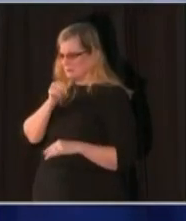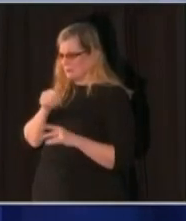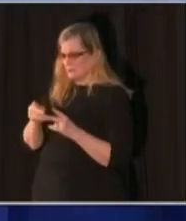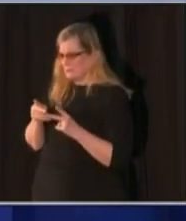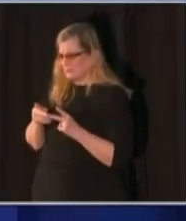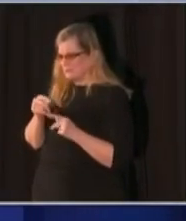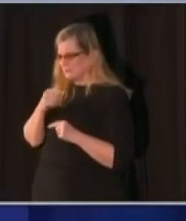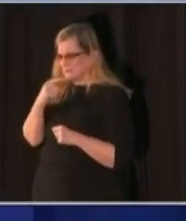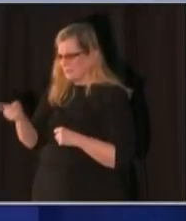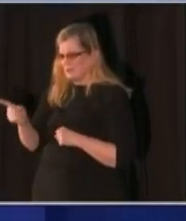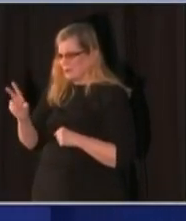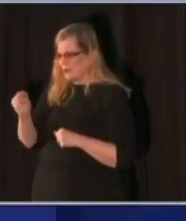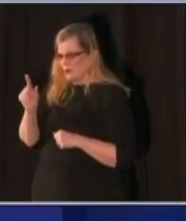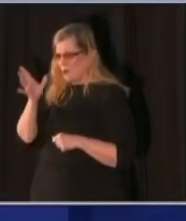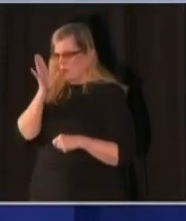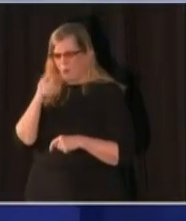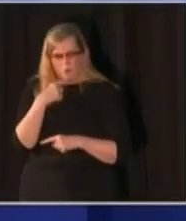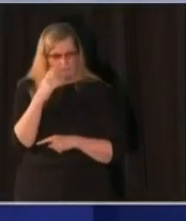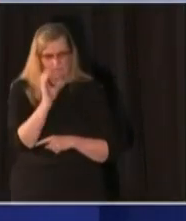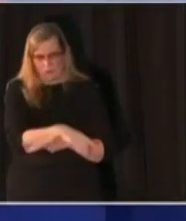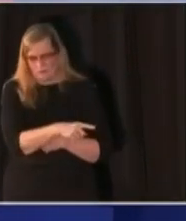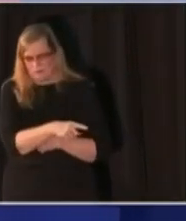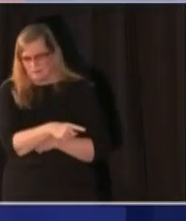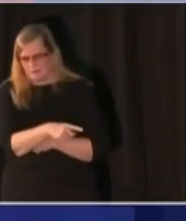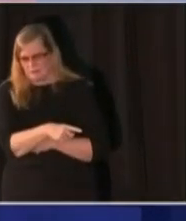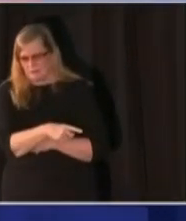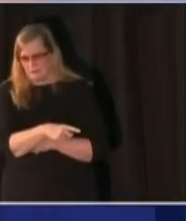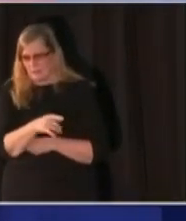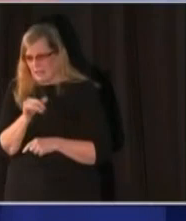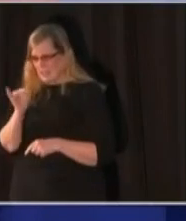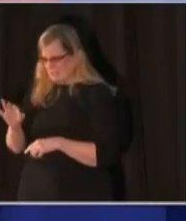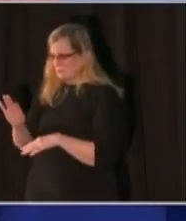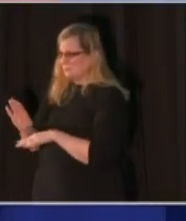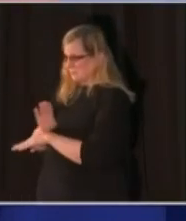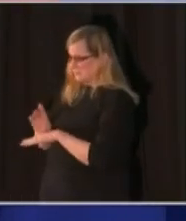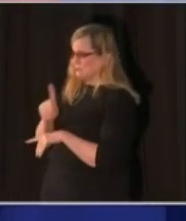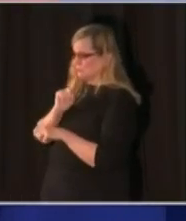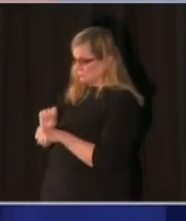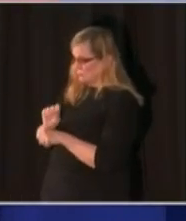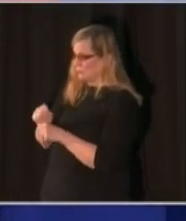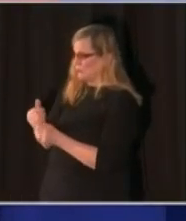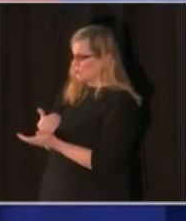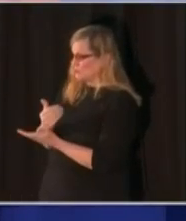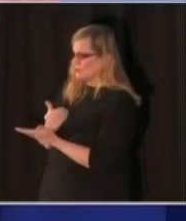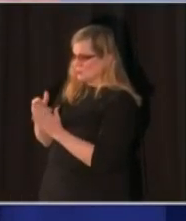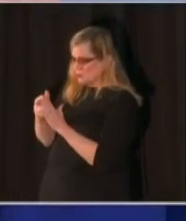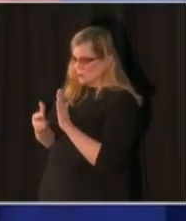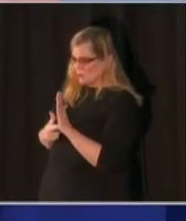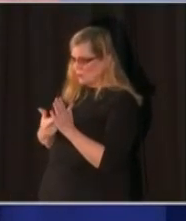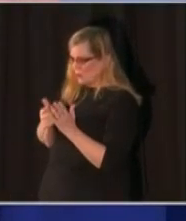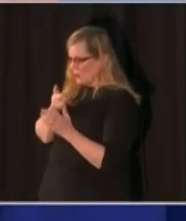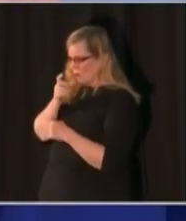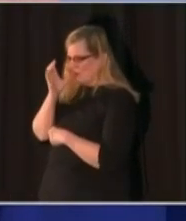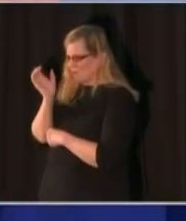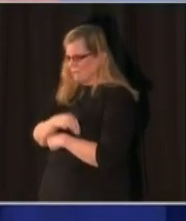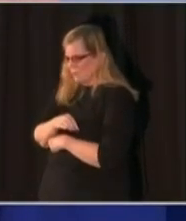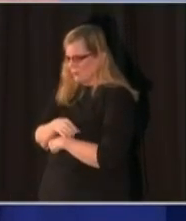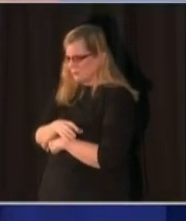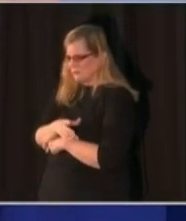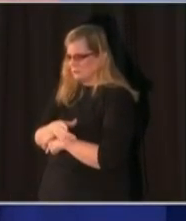this in the city as far as whether these businesses are living up to the We will be